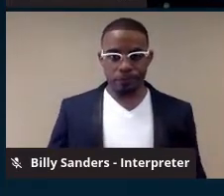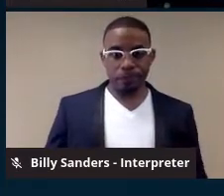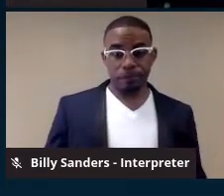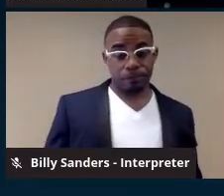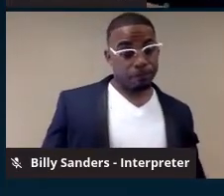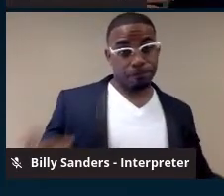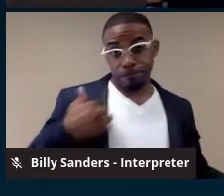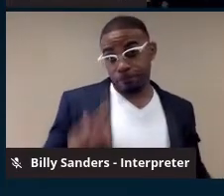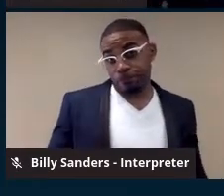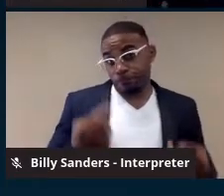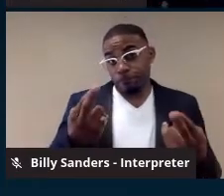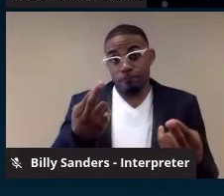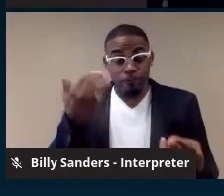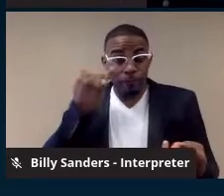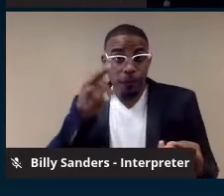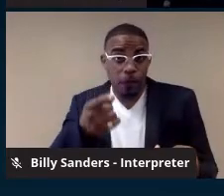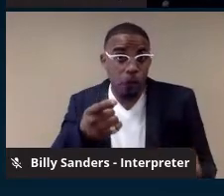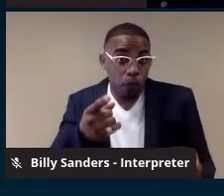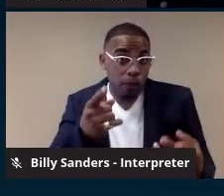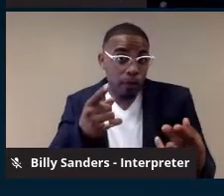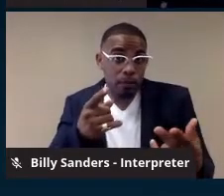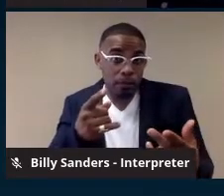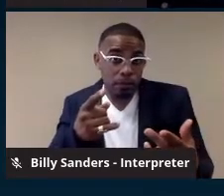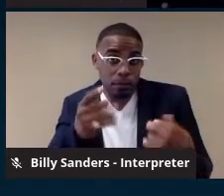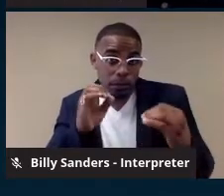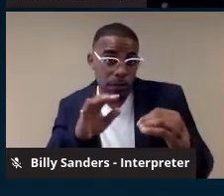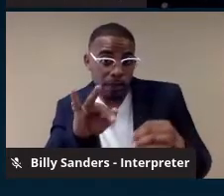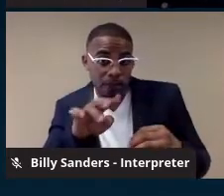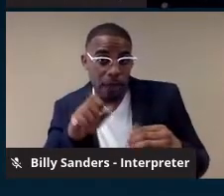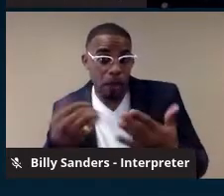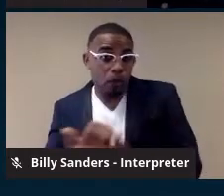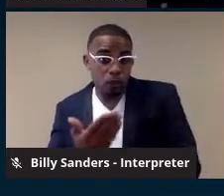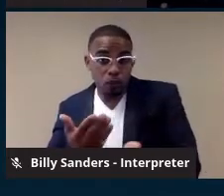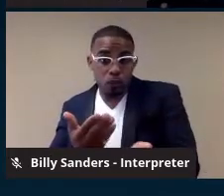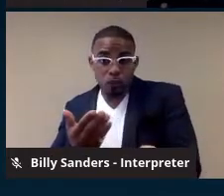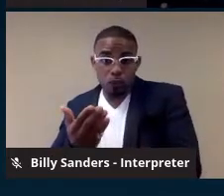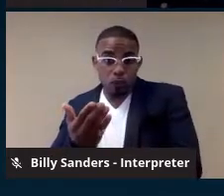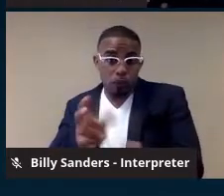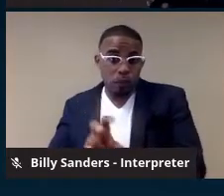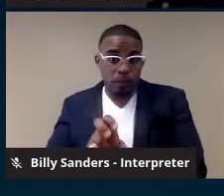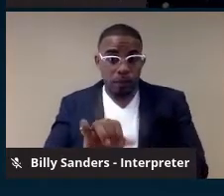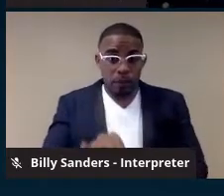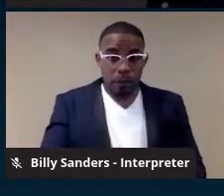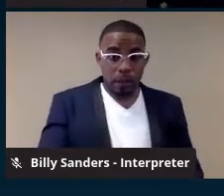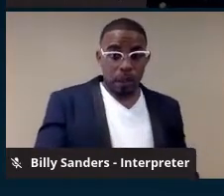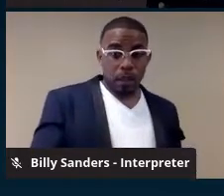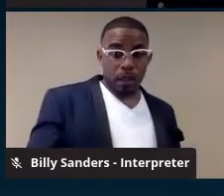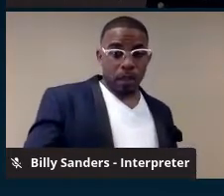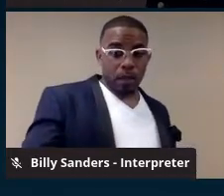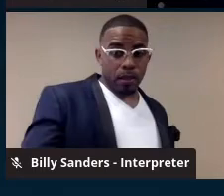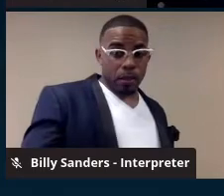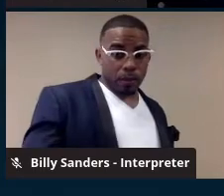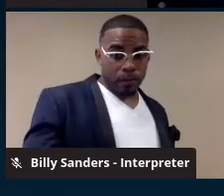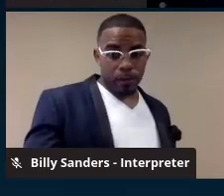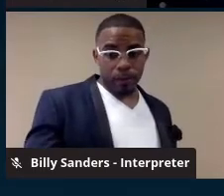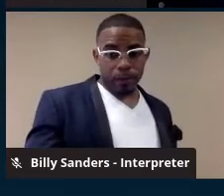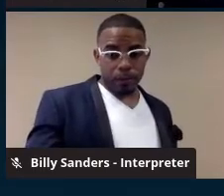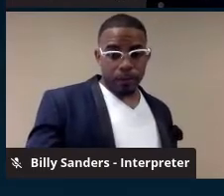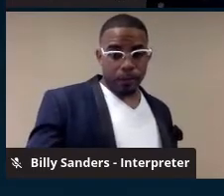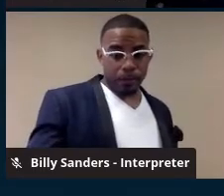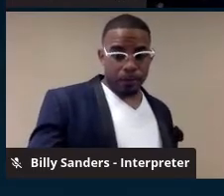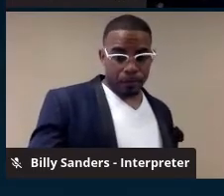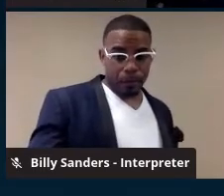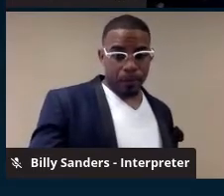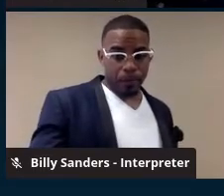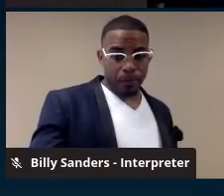would recommend if you do file new in Visual Studio, do file new WebAssembly,